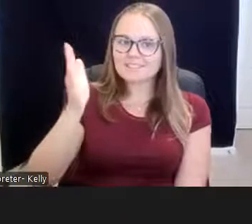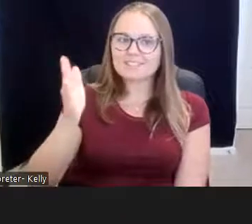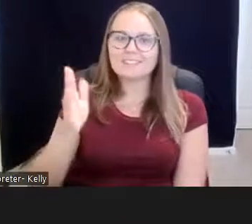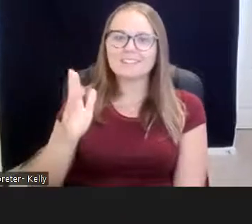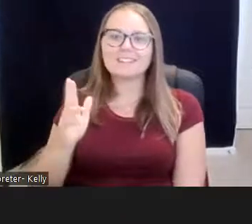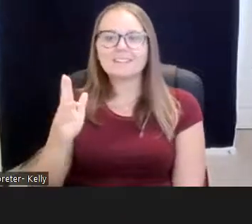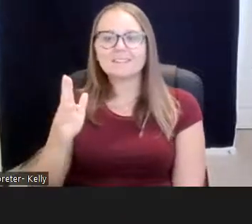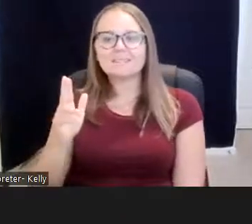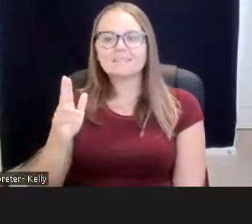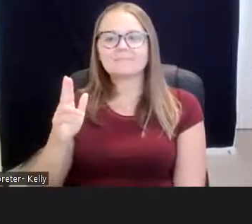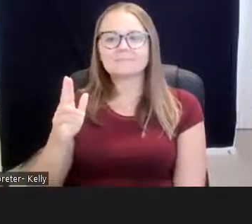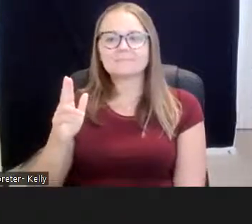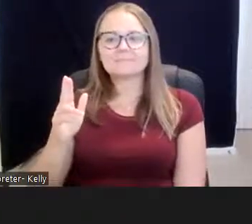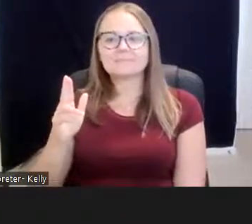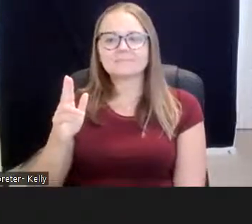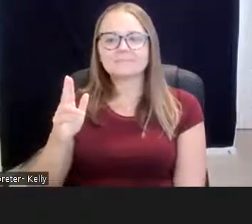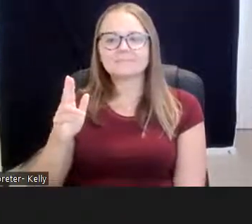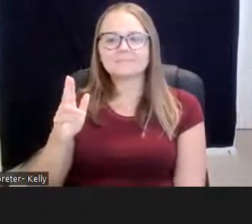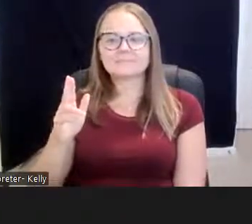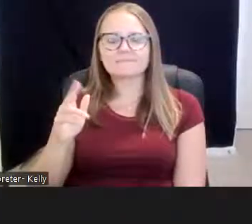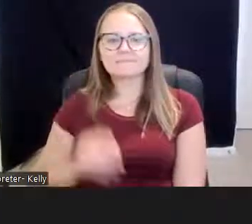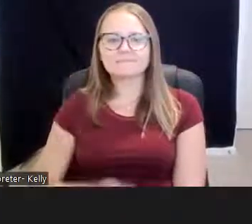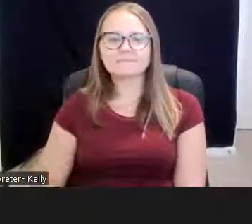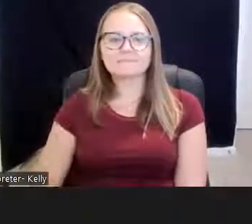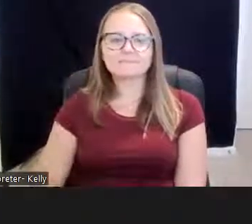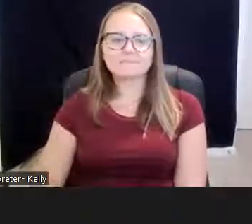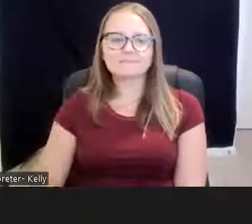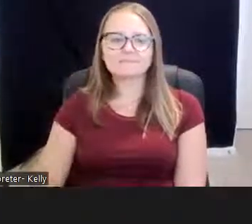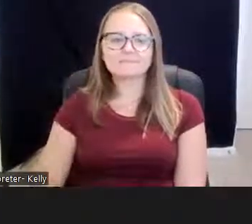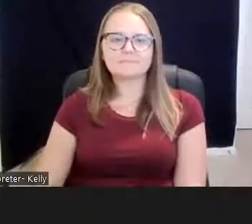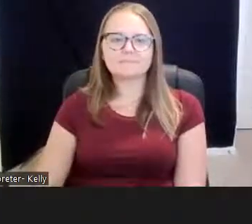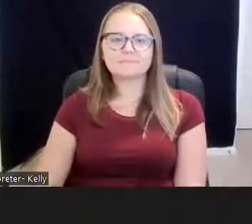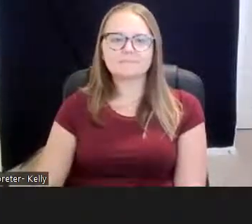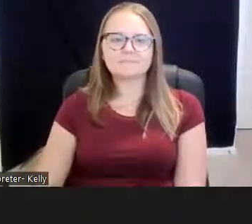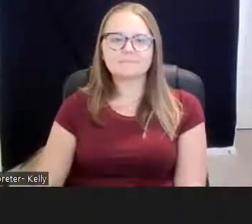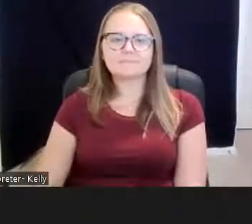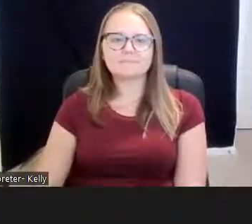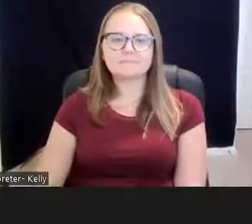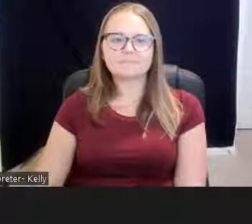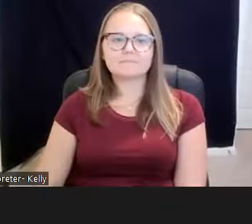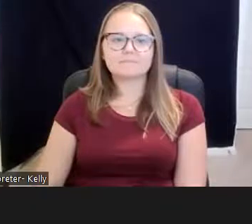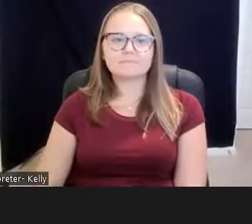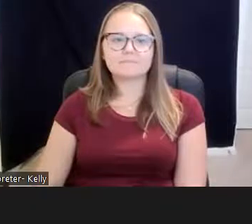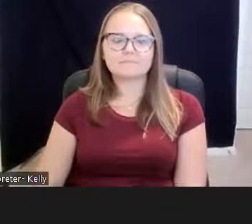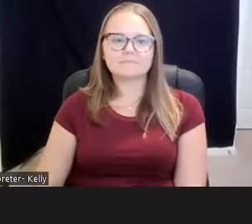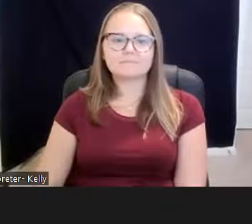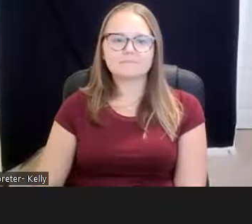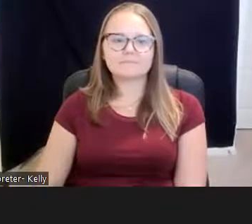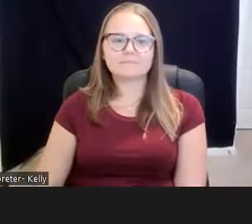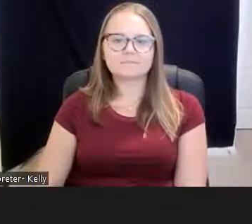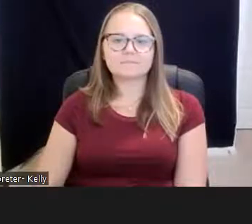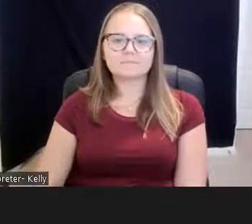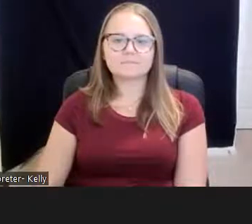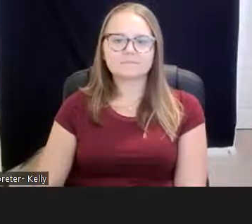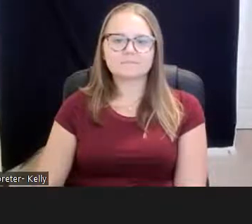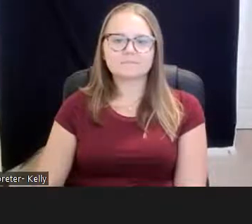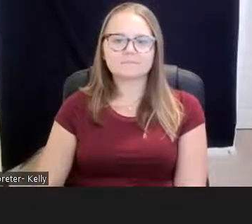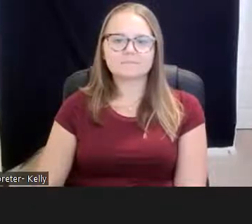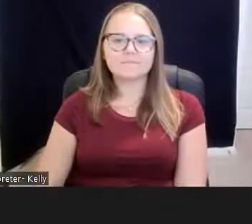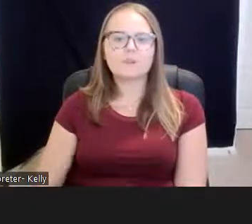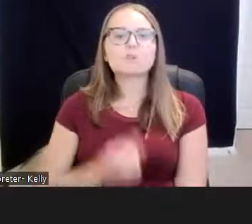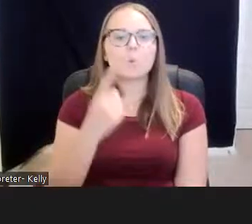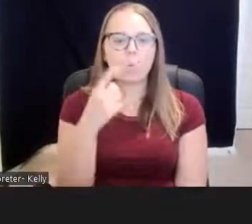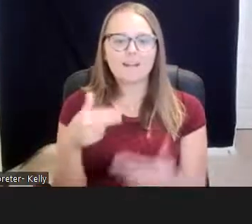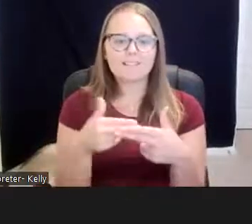that just to in light of the timing, was around resilience factors. Mm-hmm.